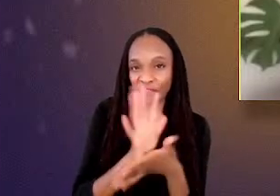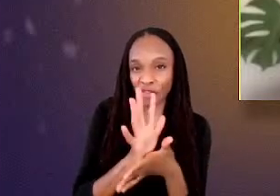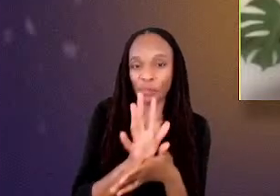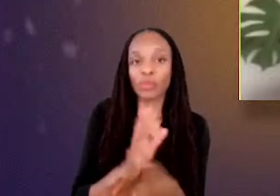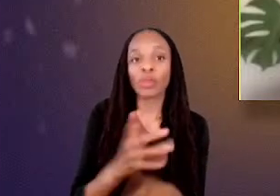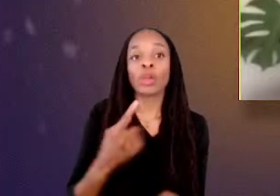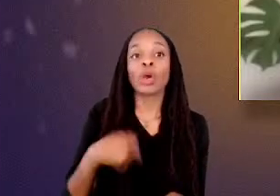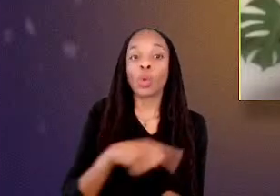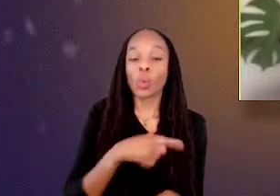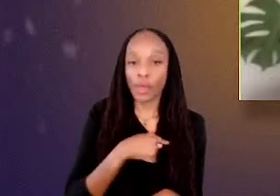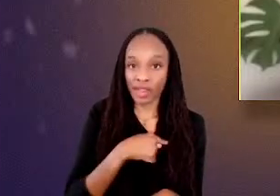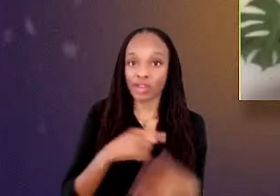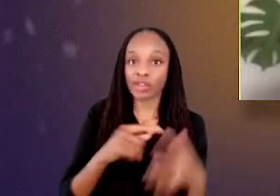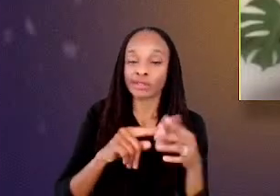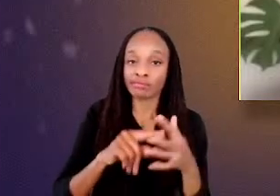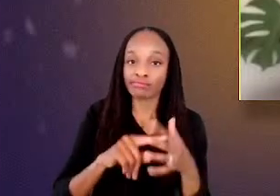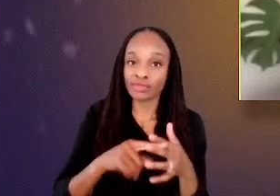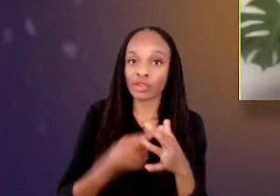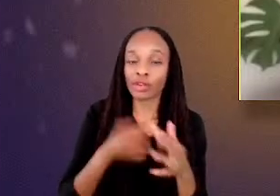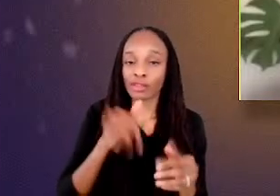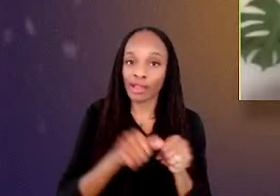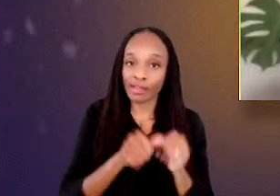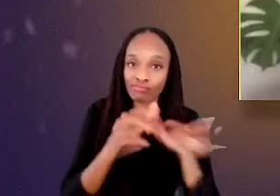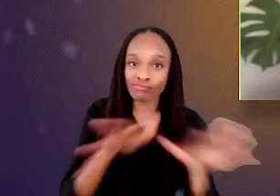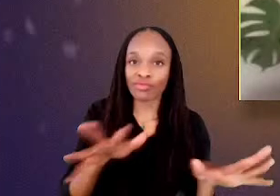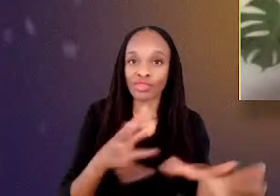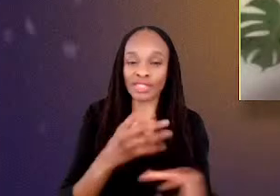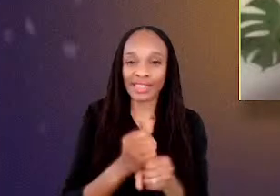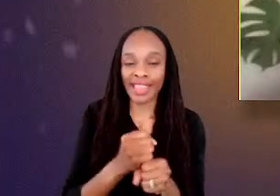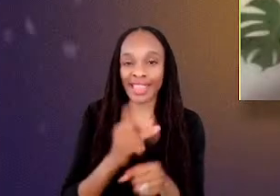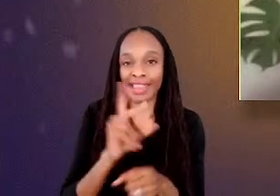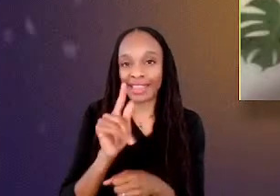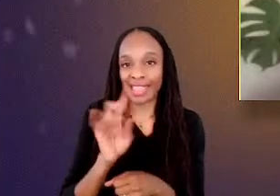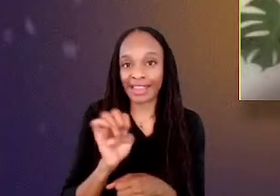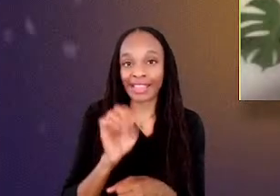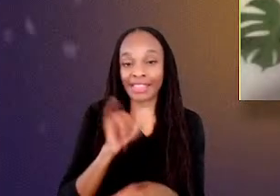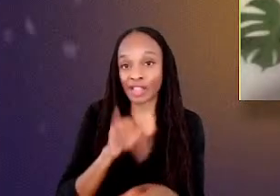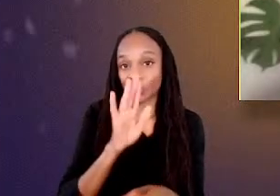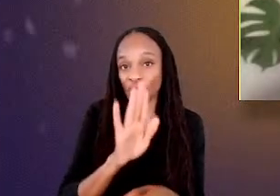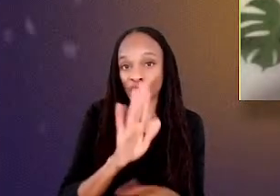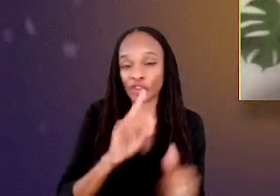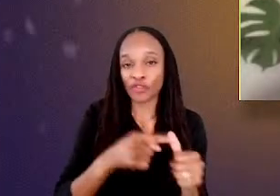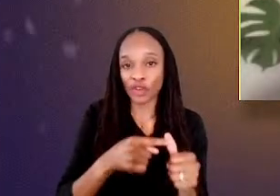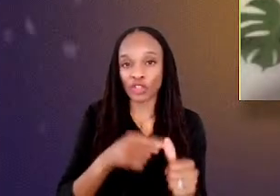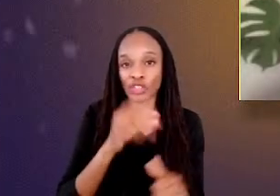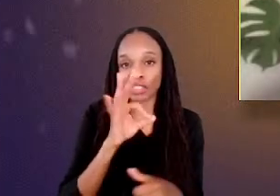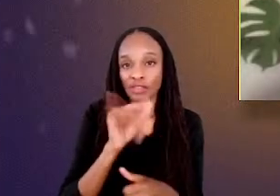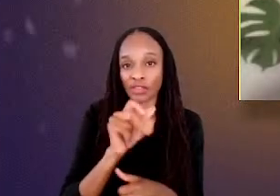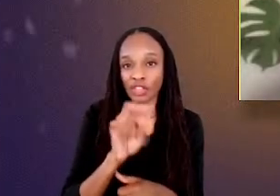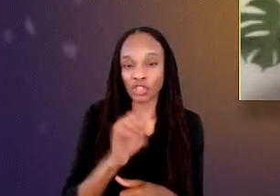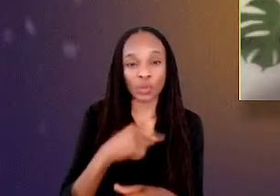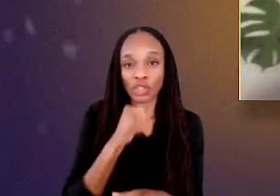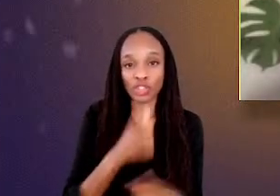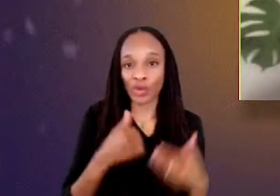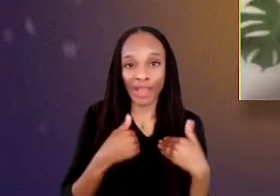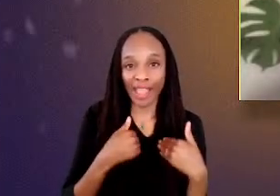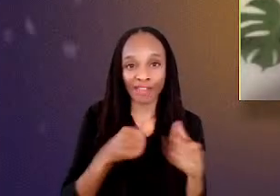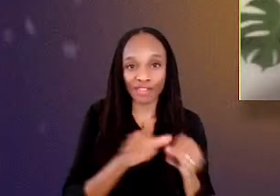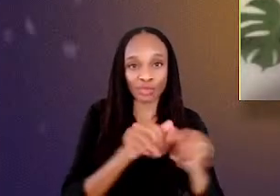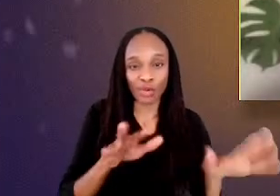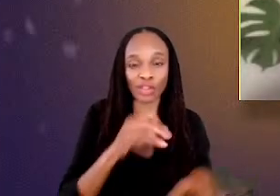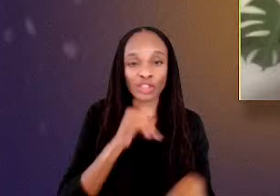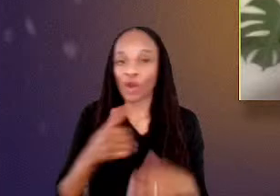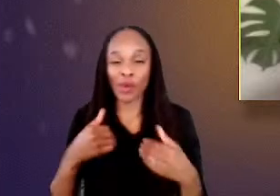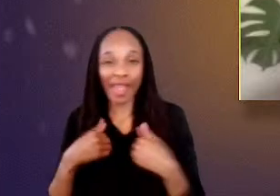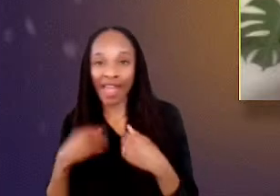we are launching it to get the director, Katie, it is her first feature. She's going out in the world. We don't have distribution and we don't have a celebrity and we